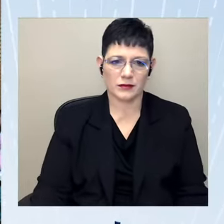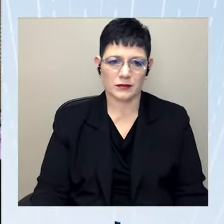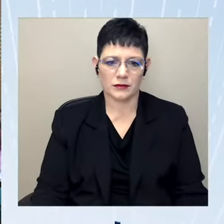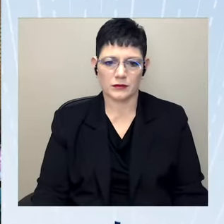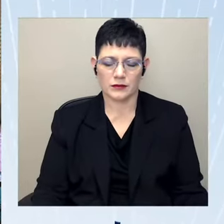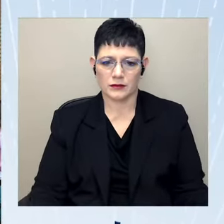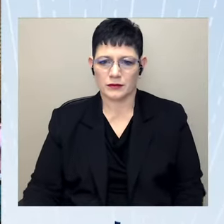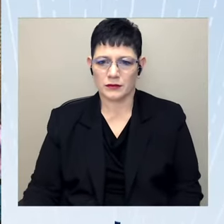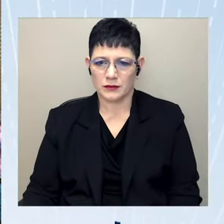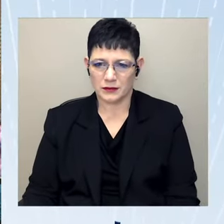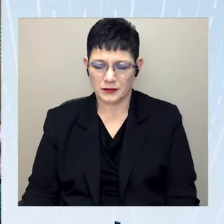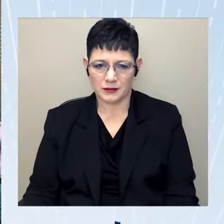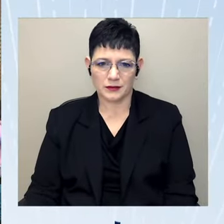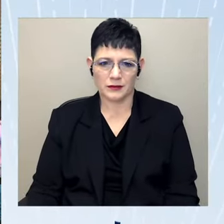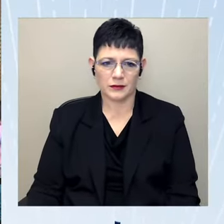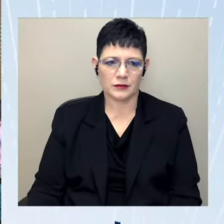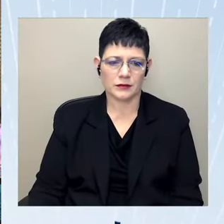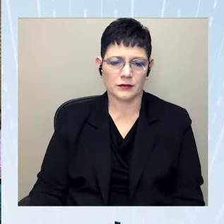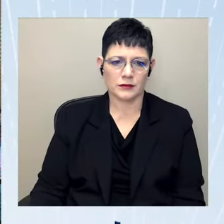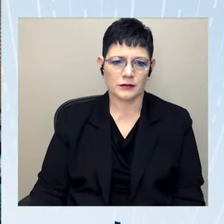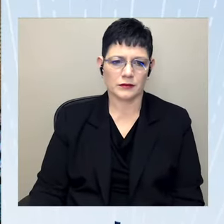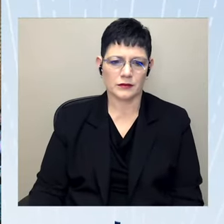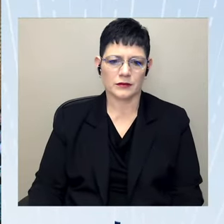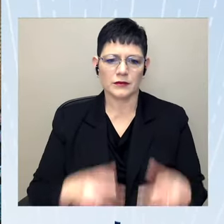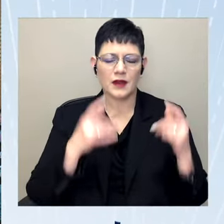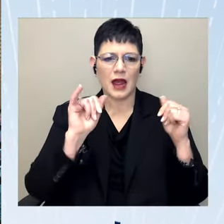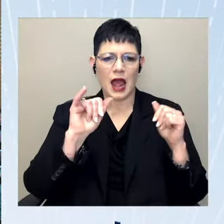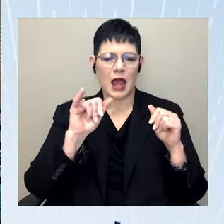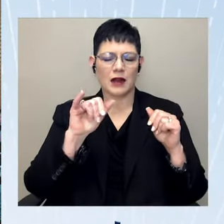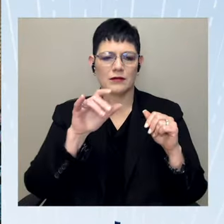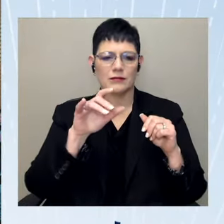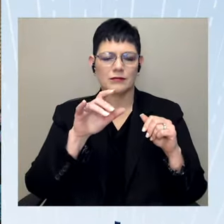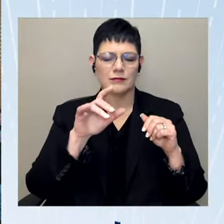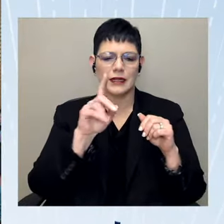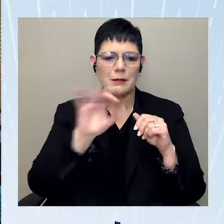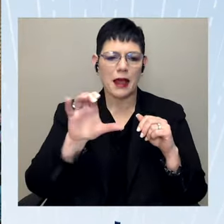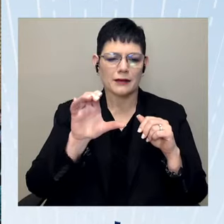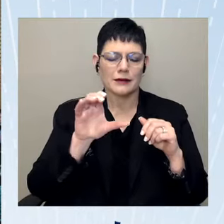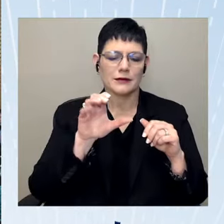Neera Tannen, the Director of the Domestic Policy Council and the President's Domestic Policy Advisor.